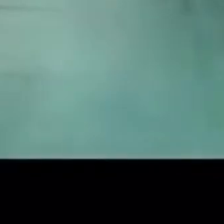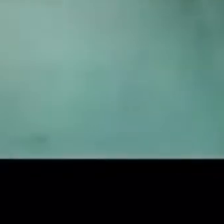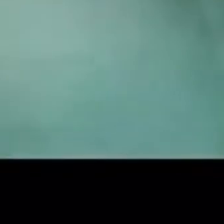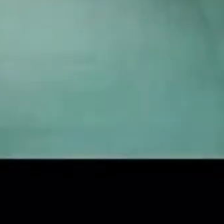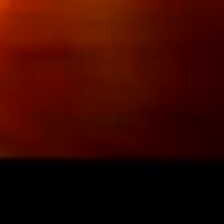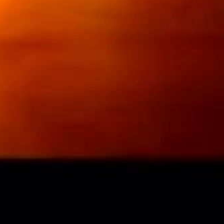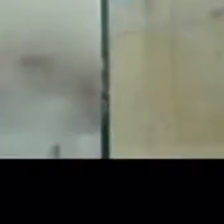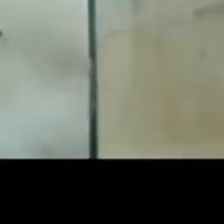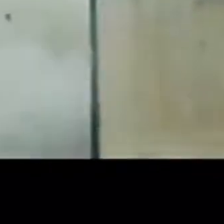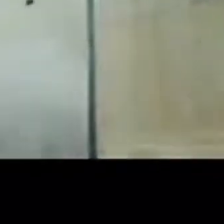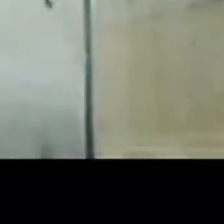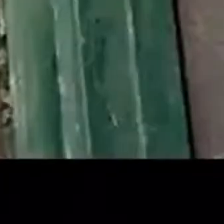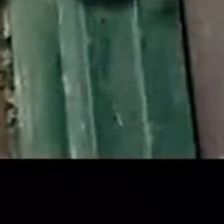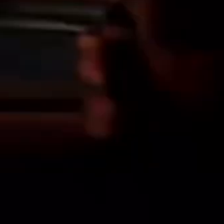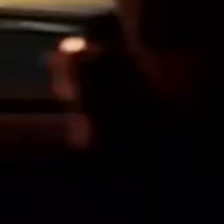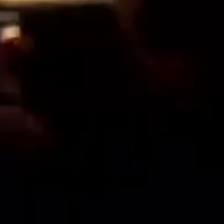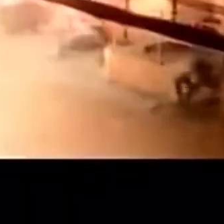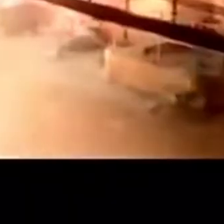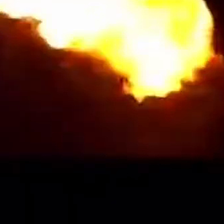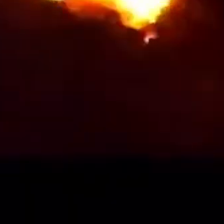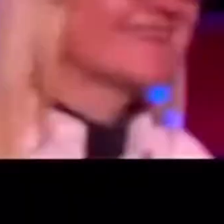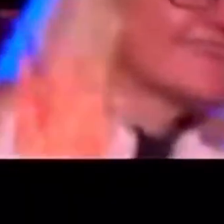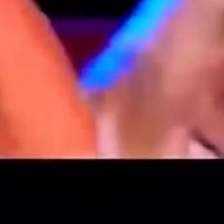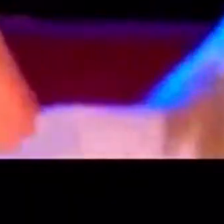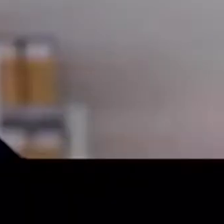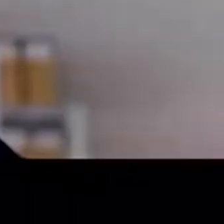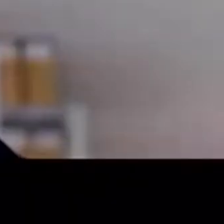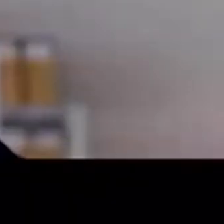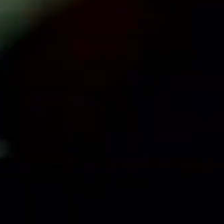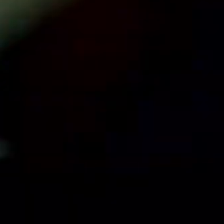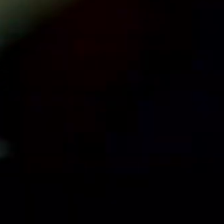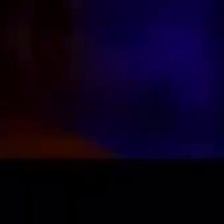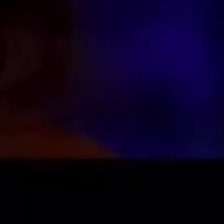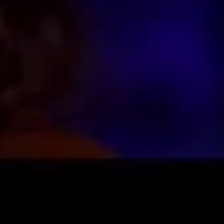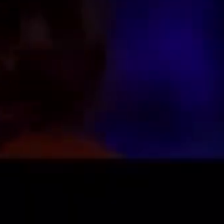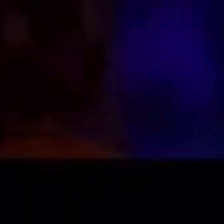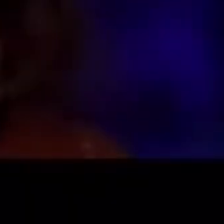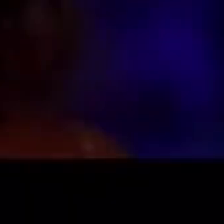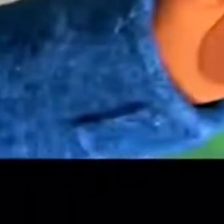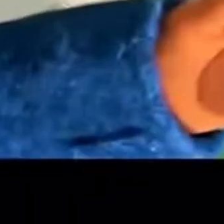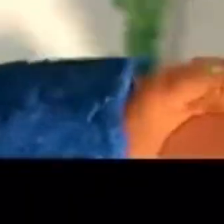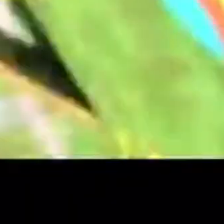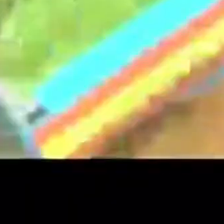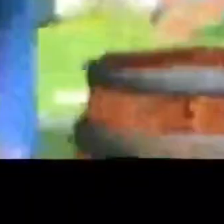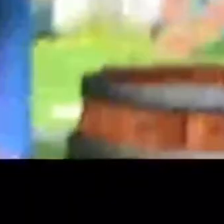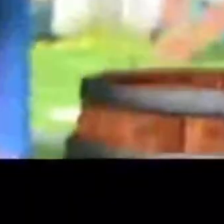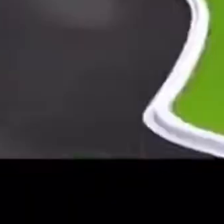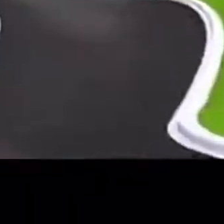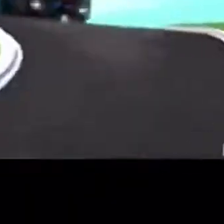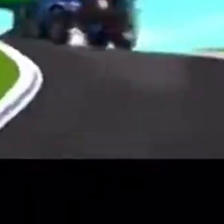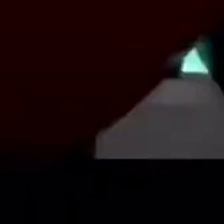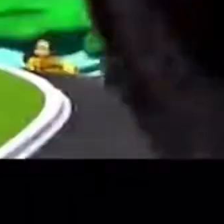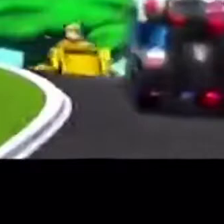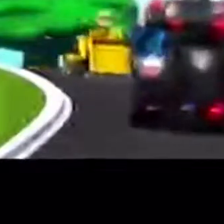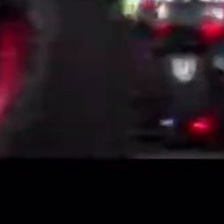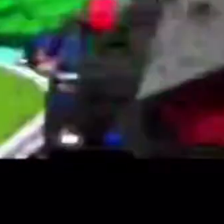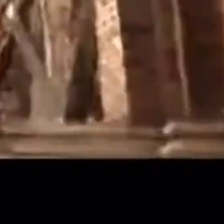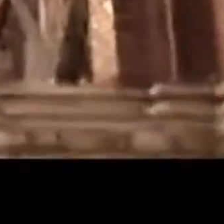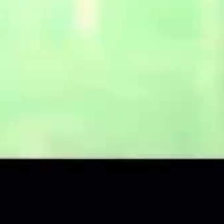Entertainment. Mnet Essentials. Sounds like a scoop. I love it. Nicktoons and Nick